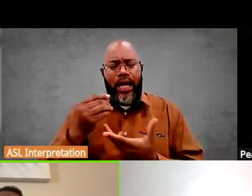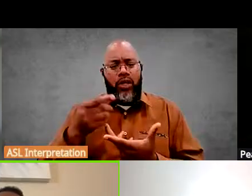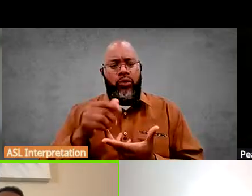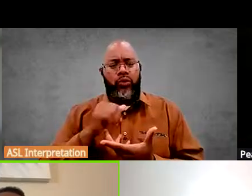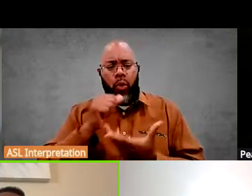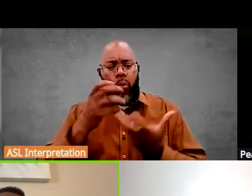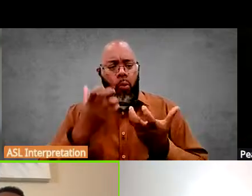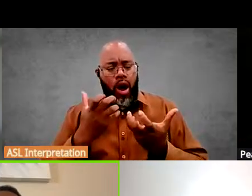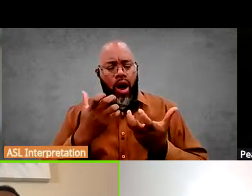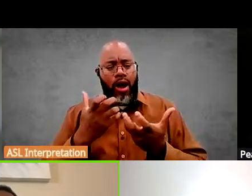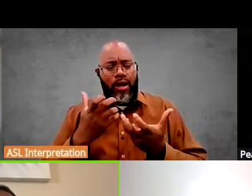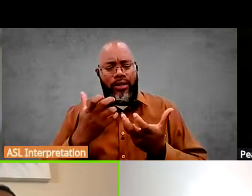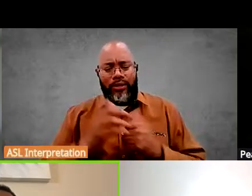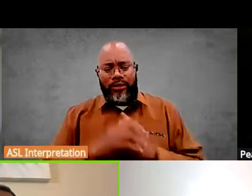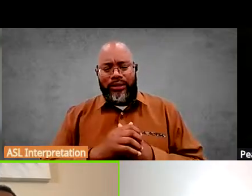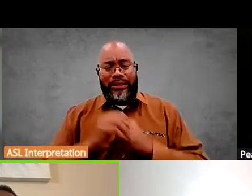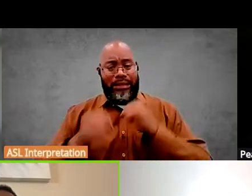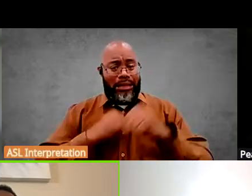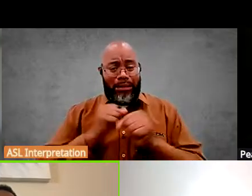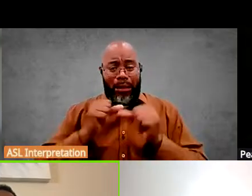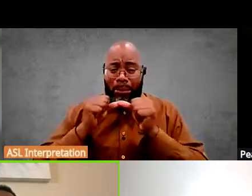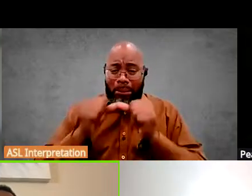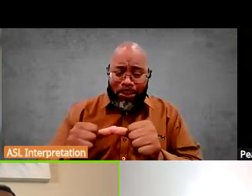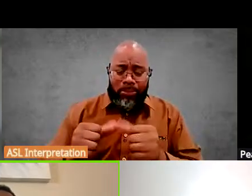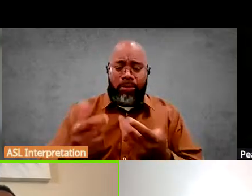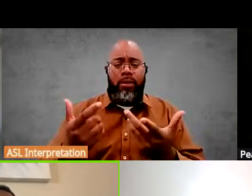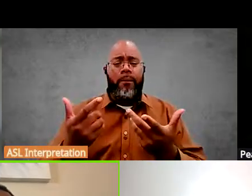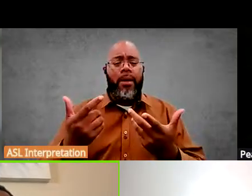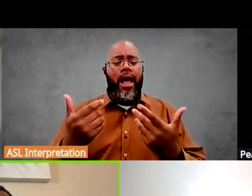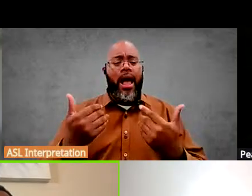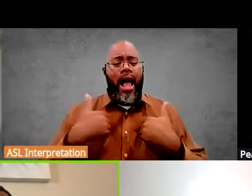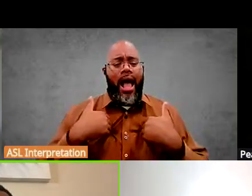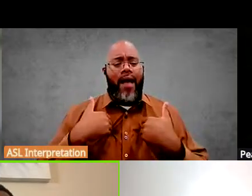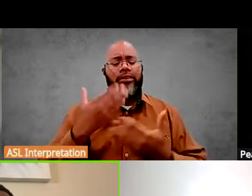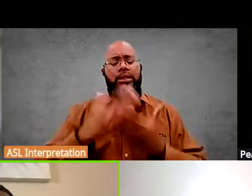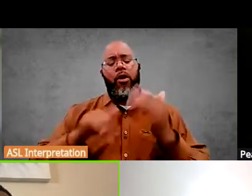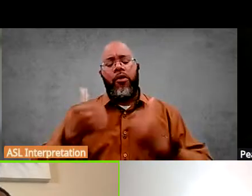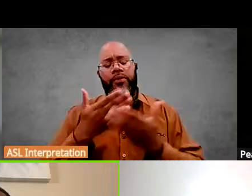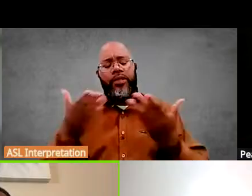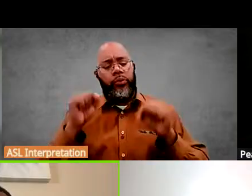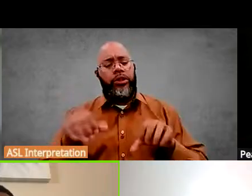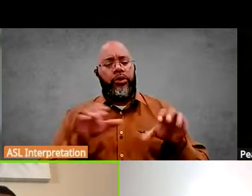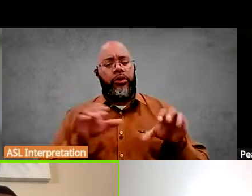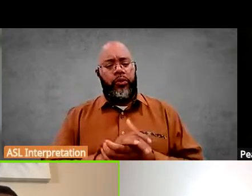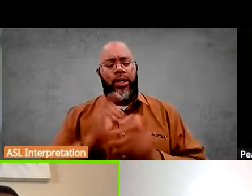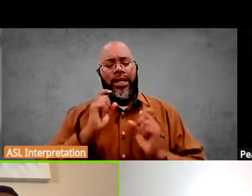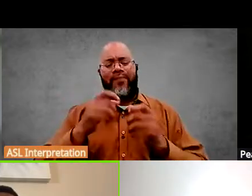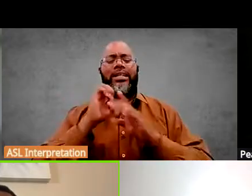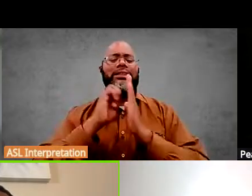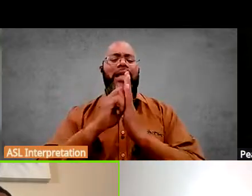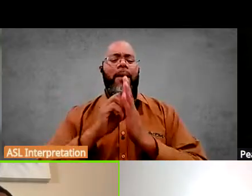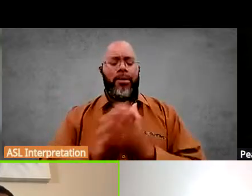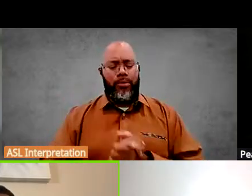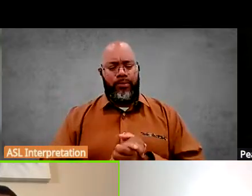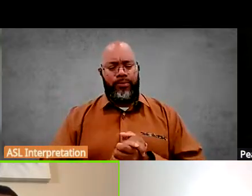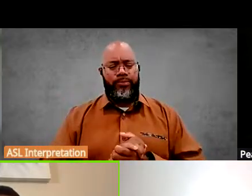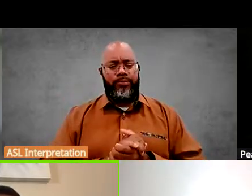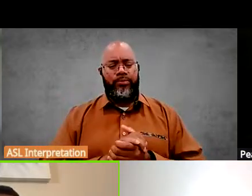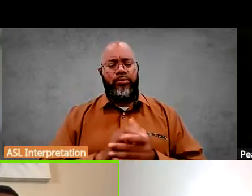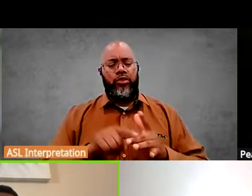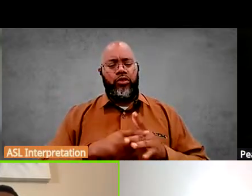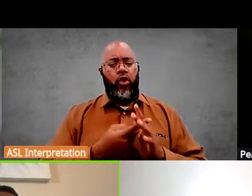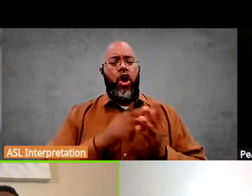to put all the years in, there are like some other things you can do. I'll give an example. Being a nurse